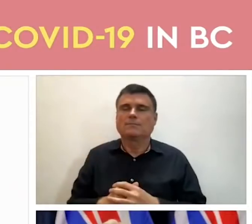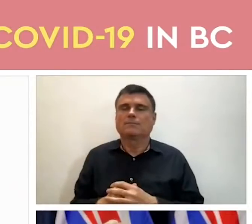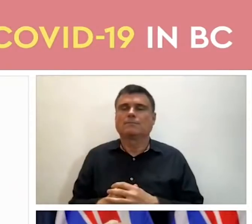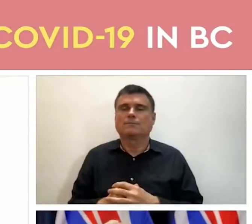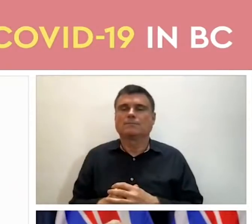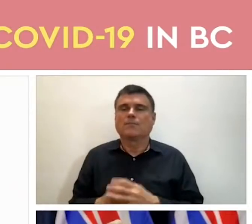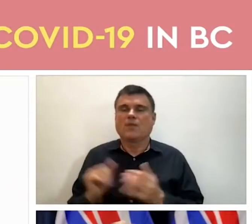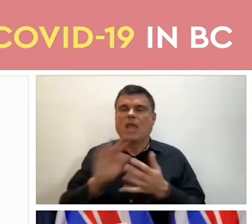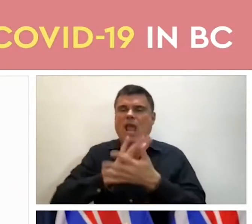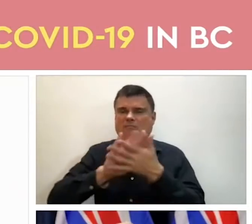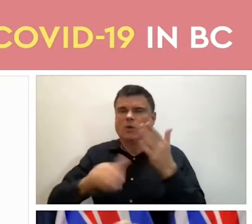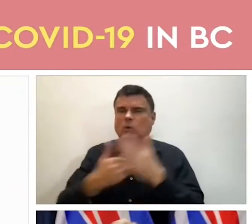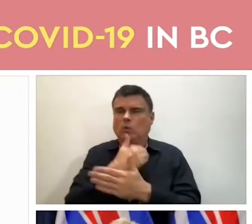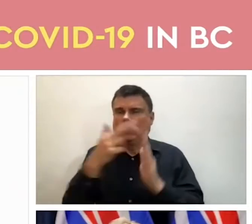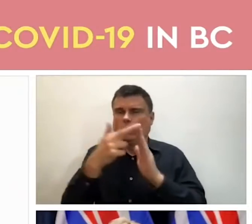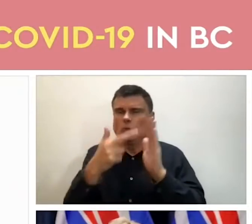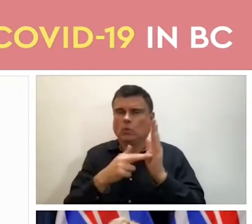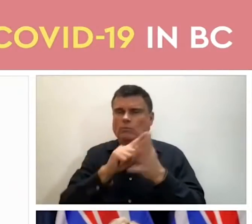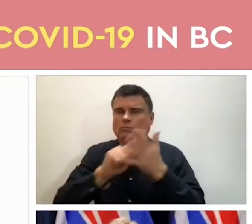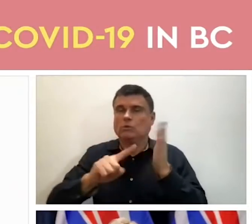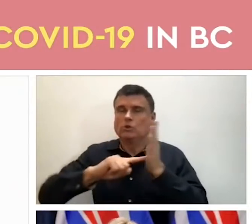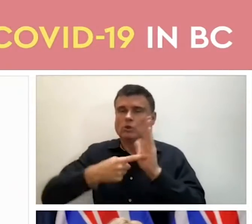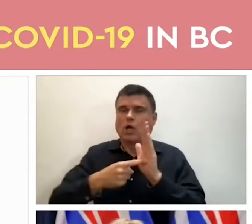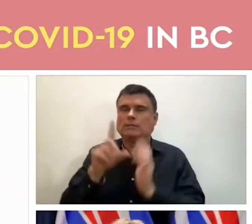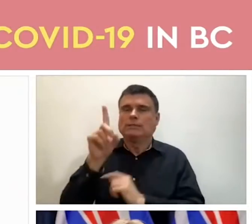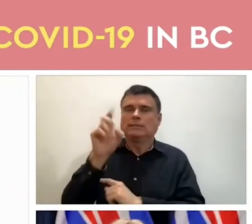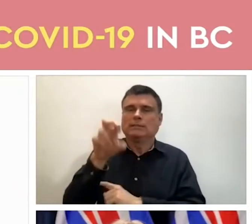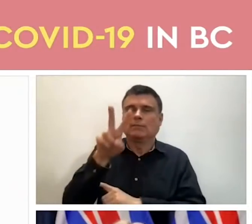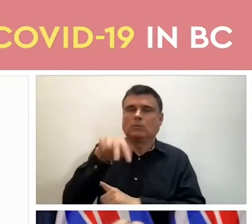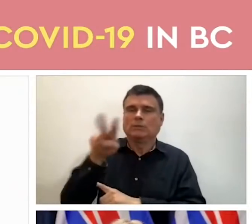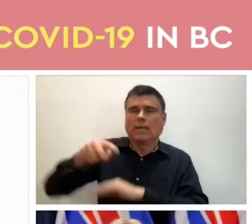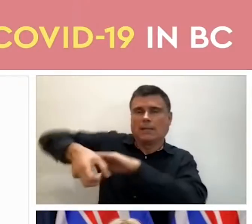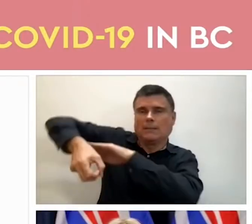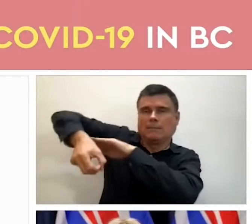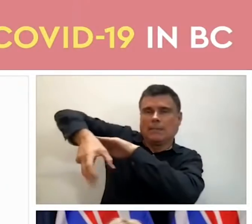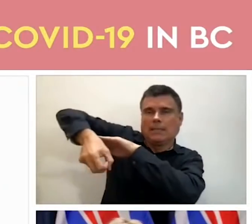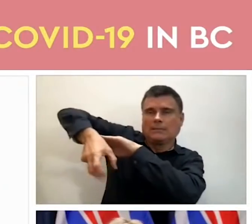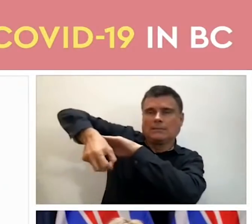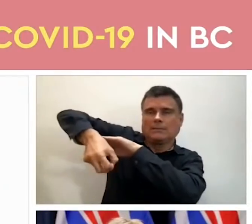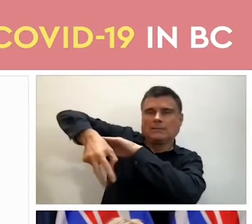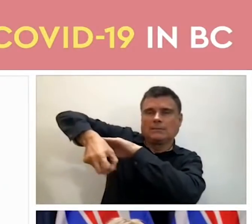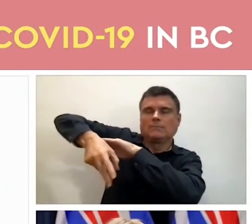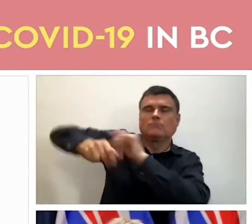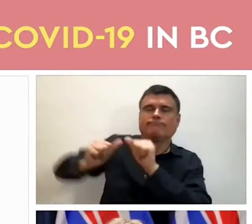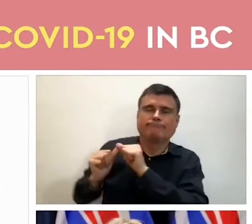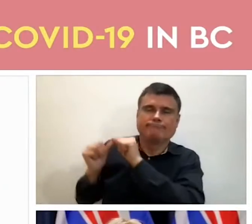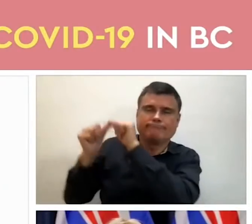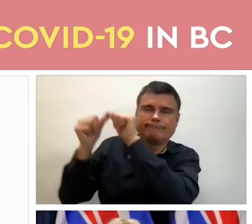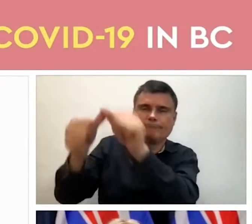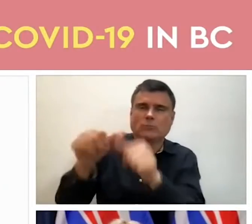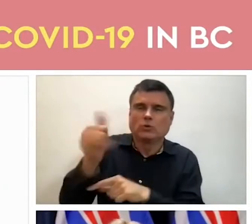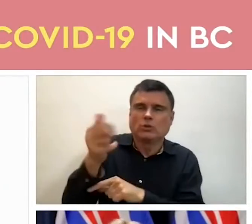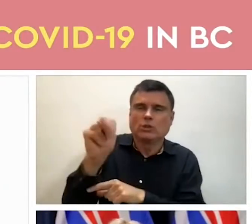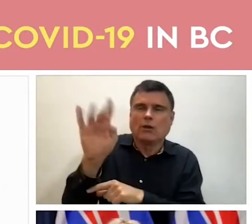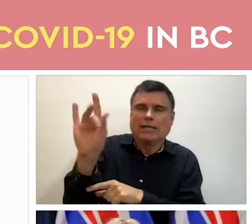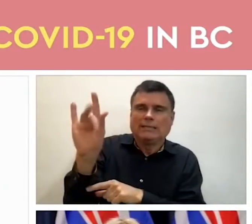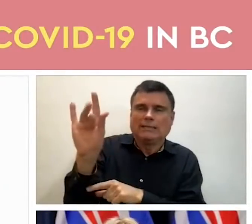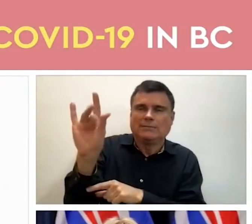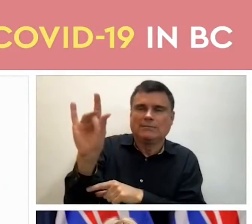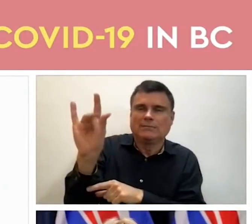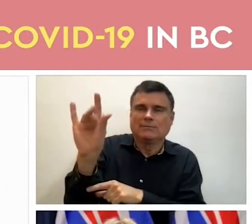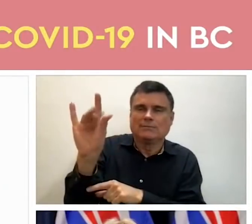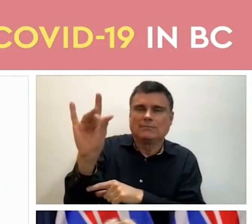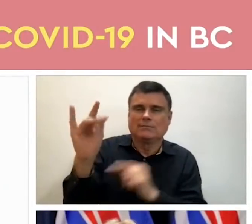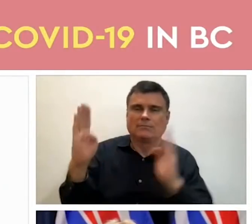22nd at midnight and will be in effect until January 18th. And that is very specific. There are a number of things that are happening over